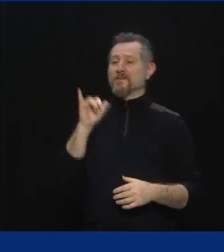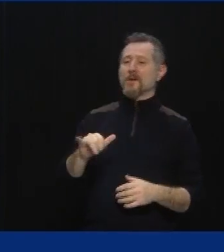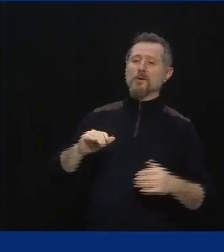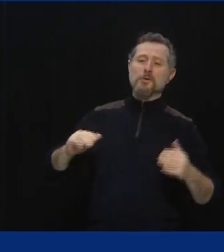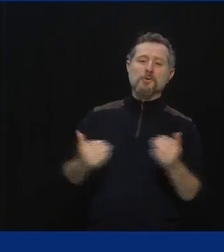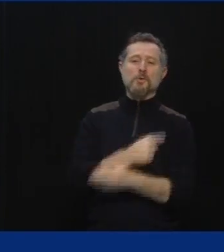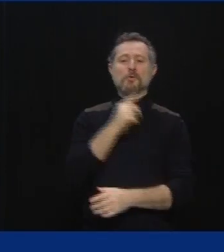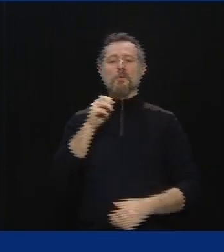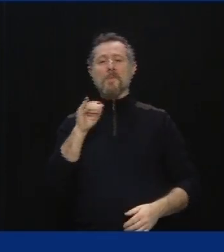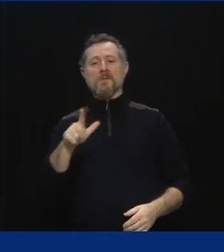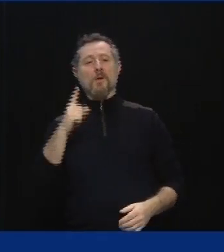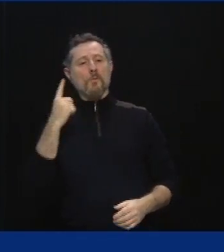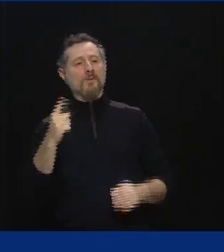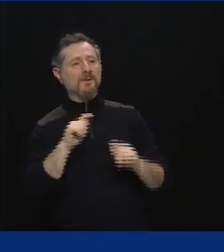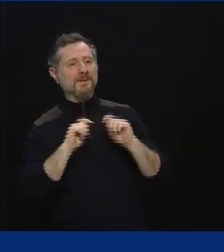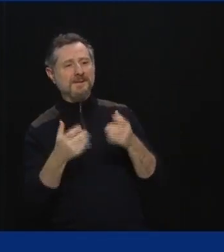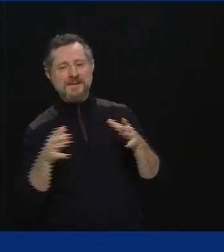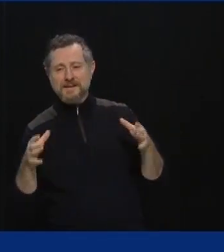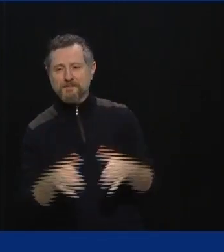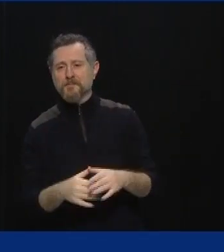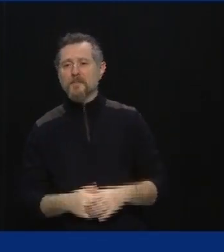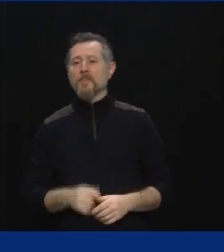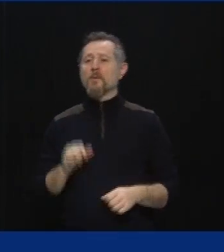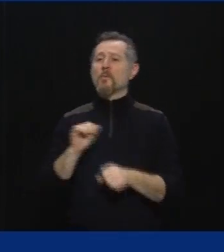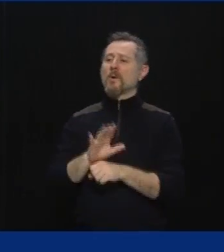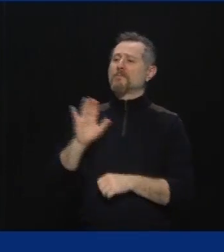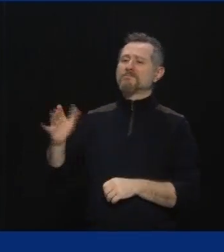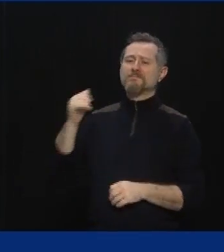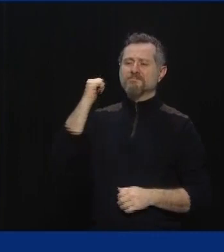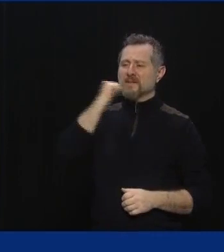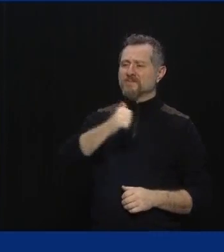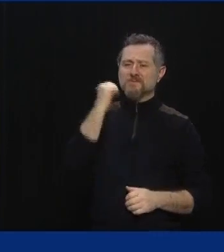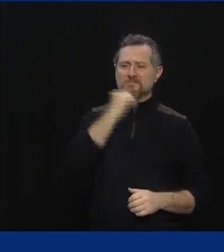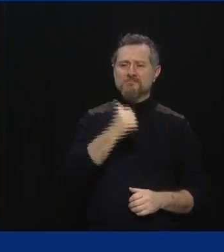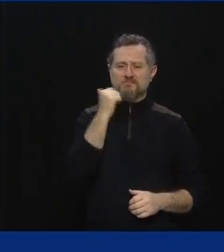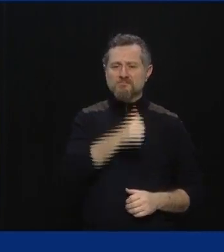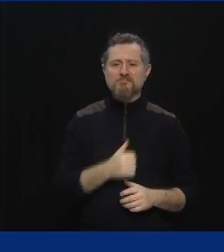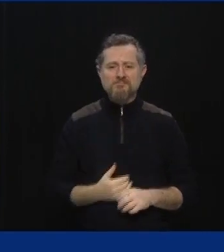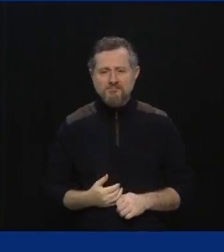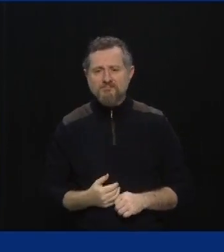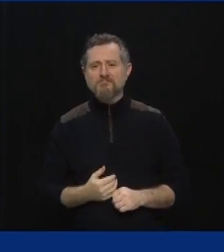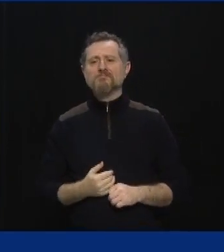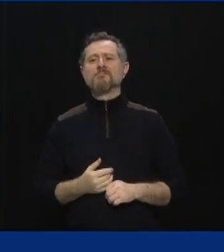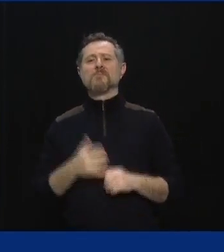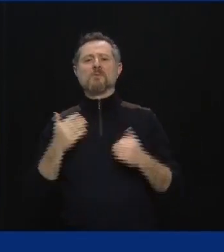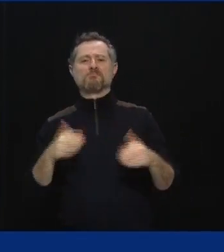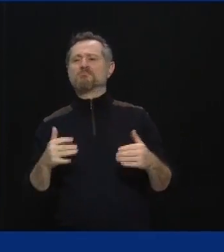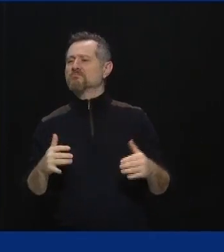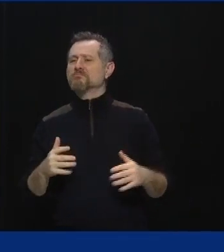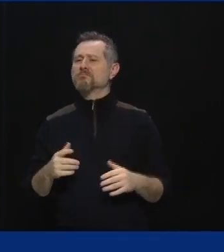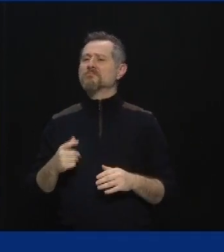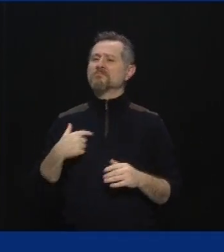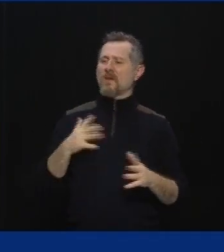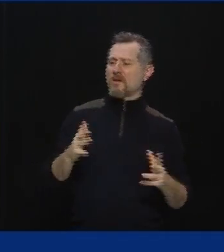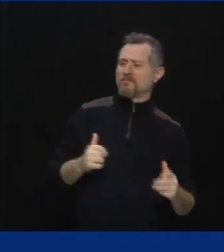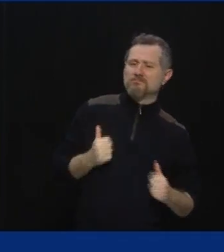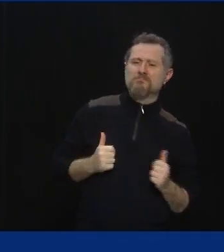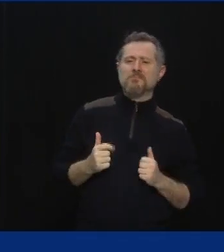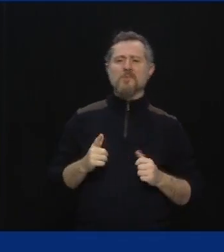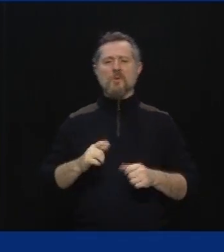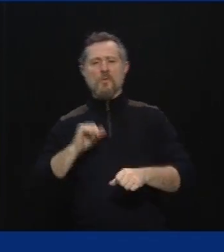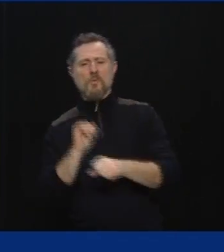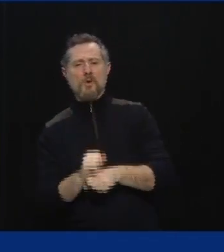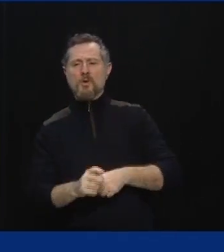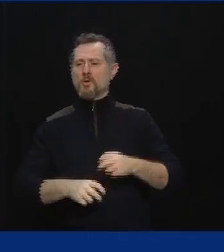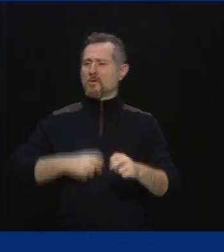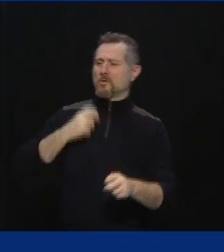all right, for the day in and day out work and the commitment and conviction that they brought